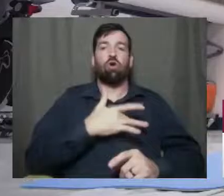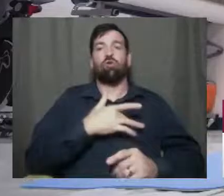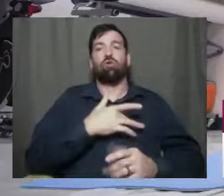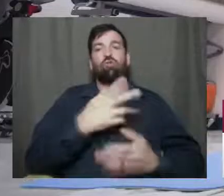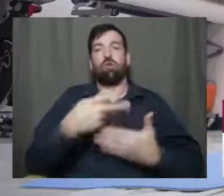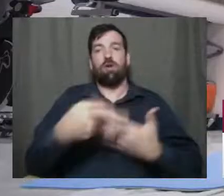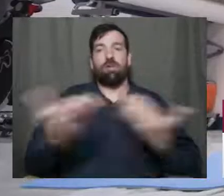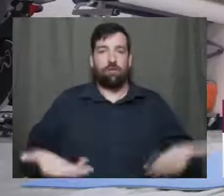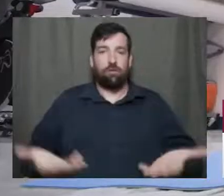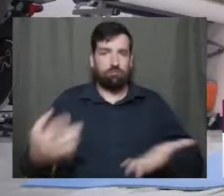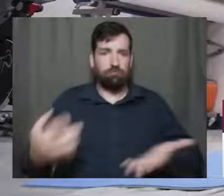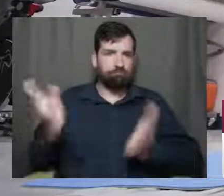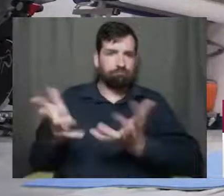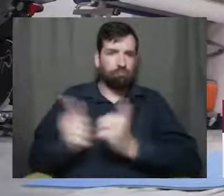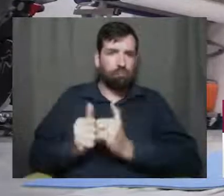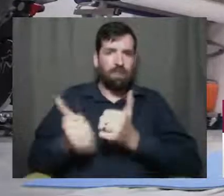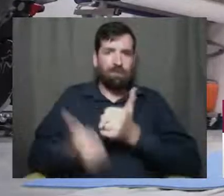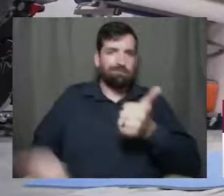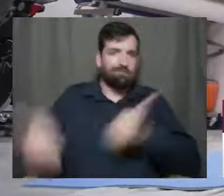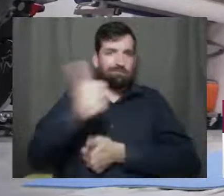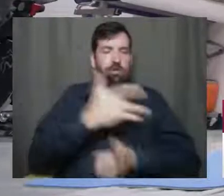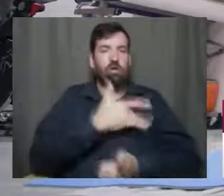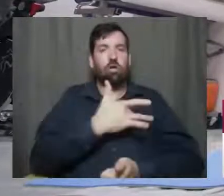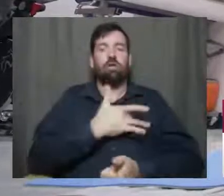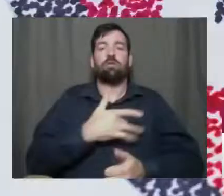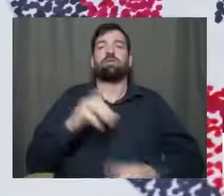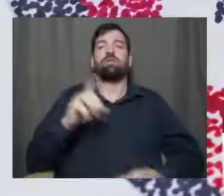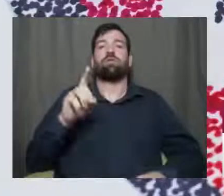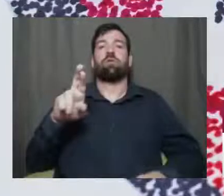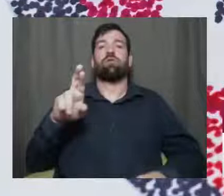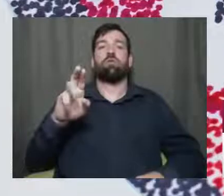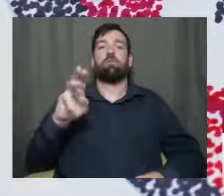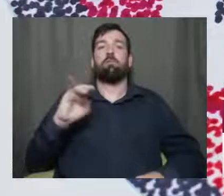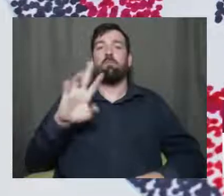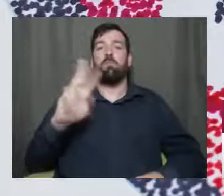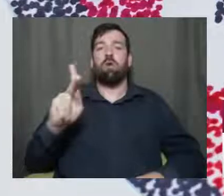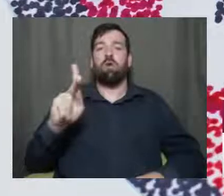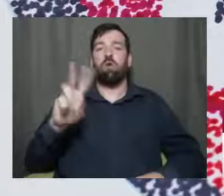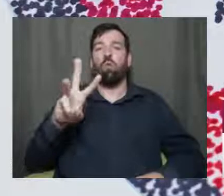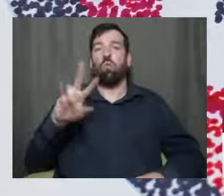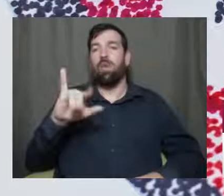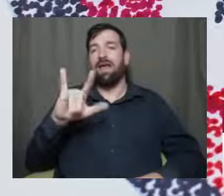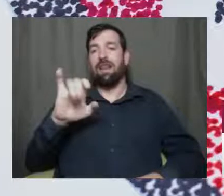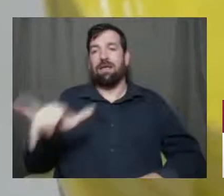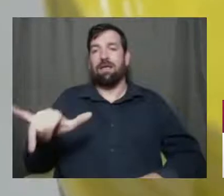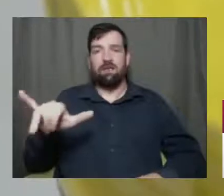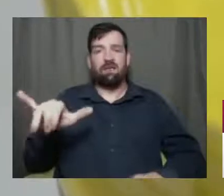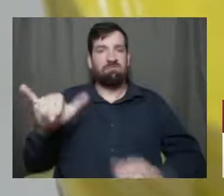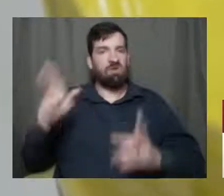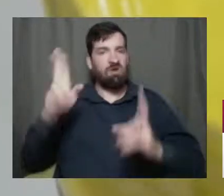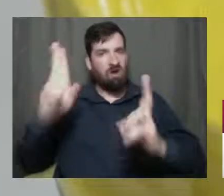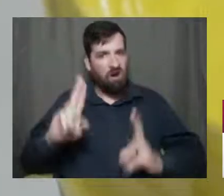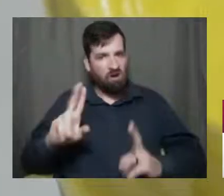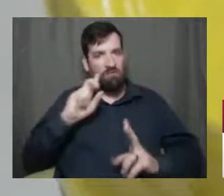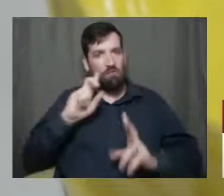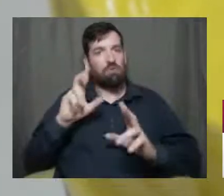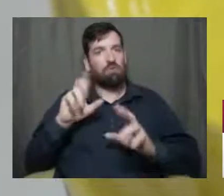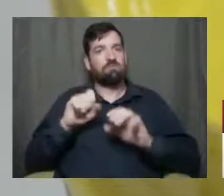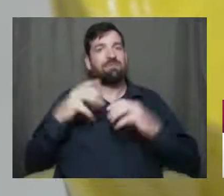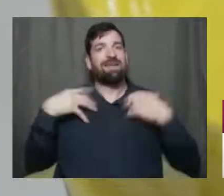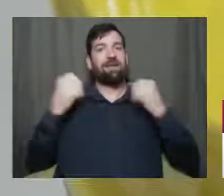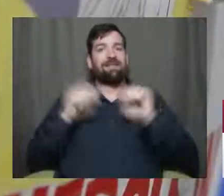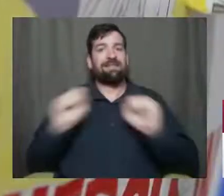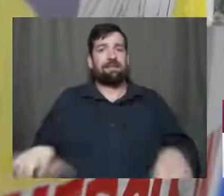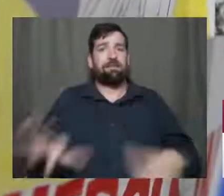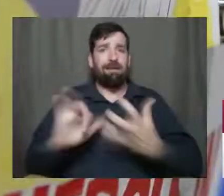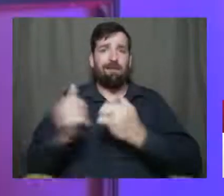spoke with the chair of cardiology, Dr. Mark Wiley, about what an honor that is for the health system and how the money will help heart